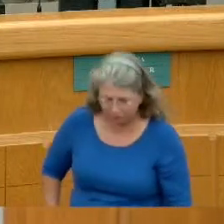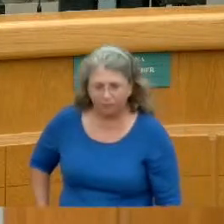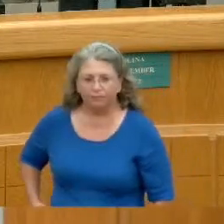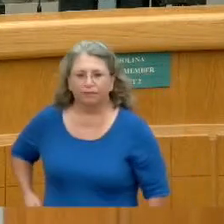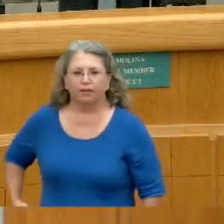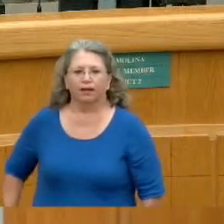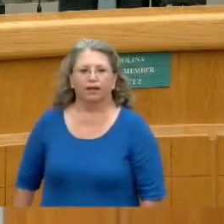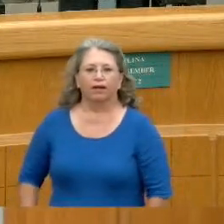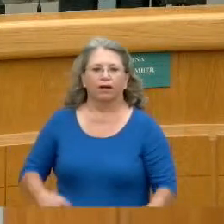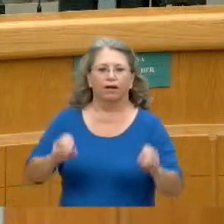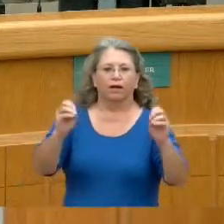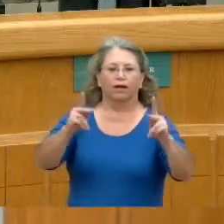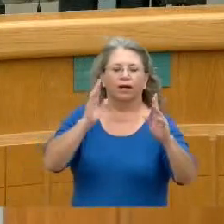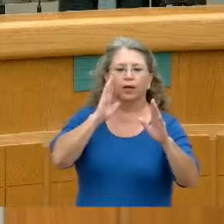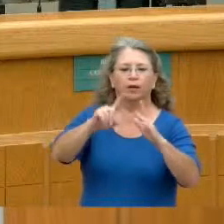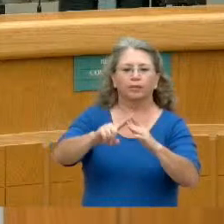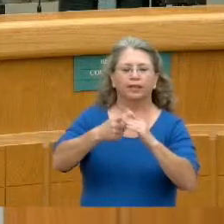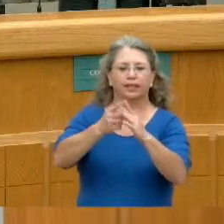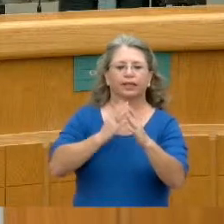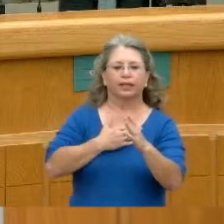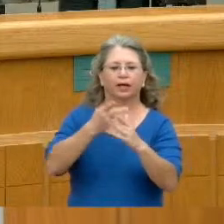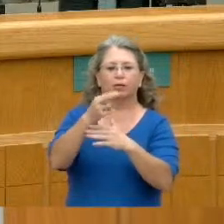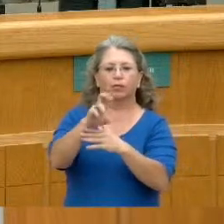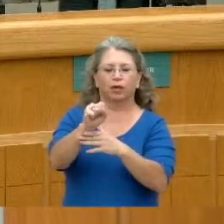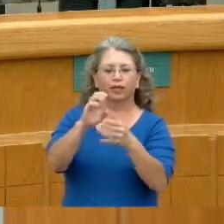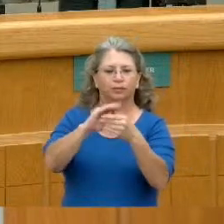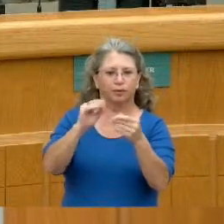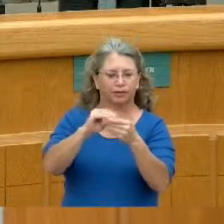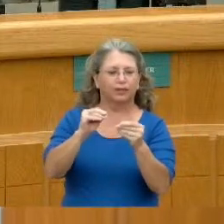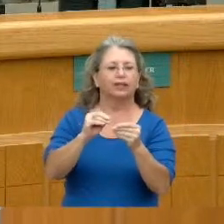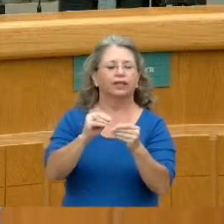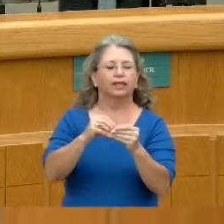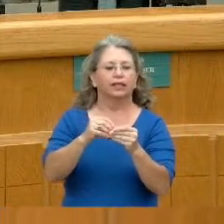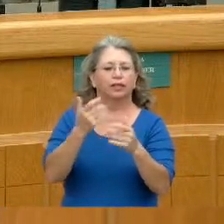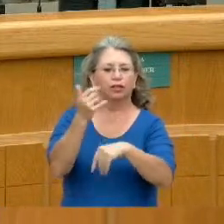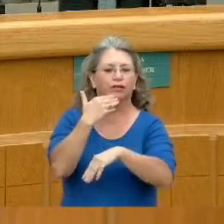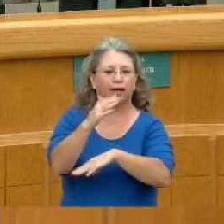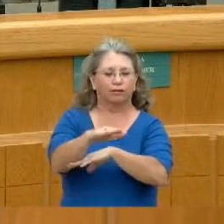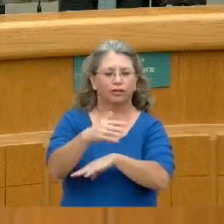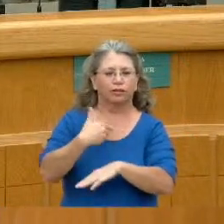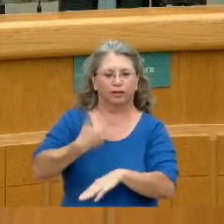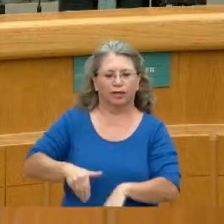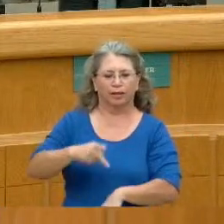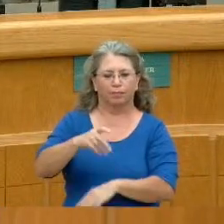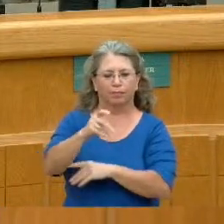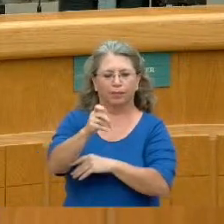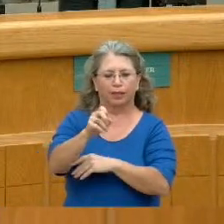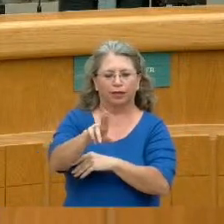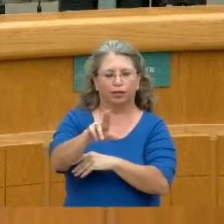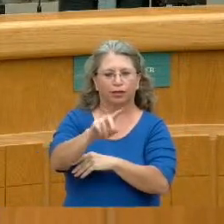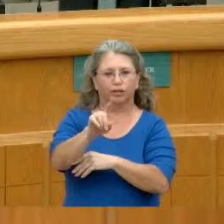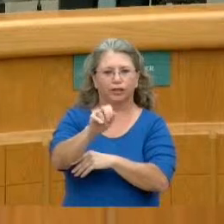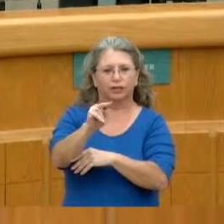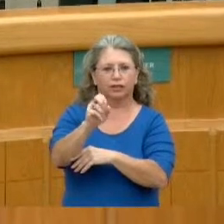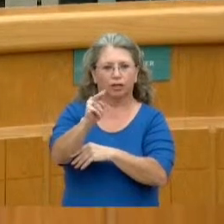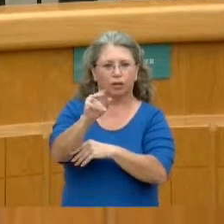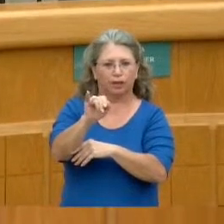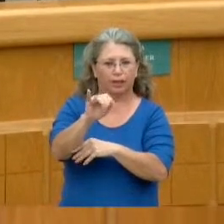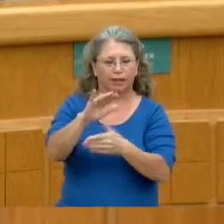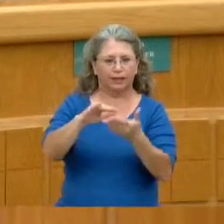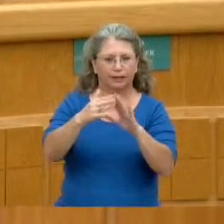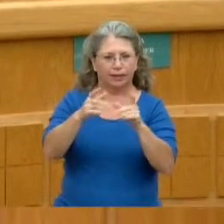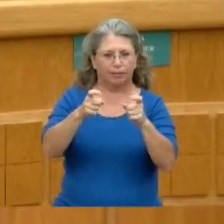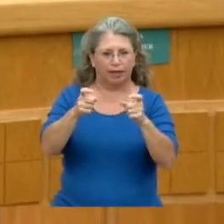Okay, we're going to begin our press briefing. Good afternoon, everybody. I'm Peter Zanoni, the city manager for the city of Corpus